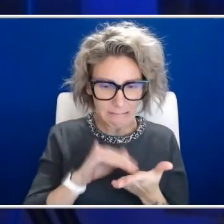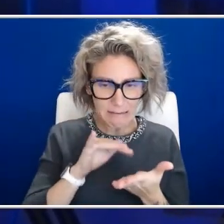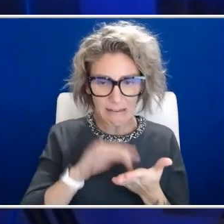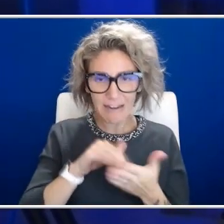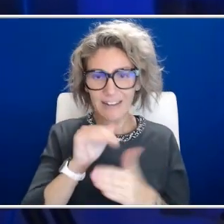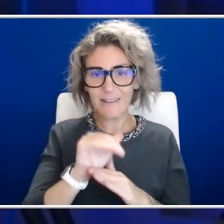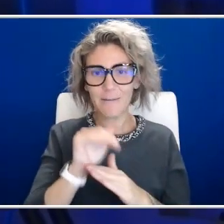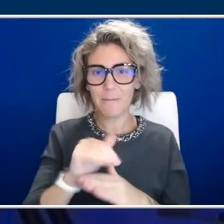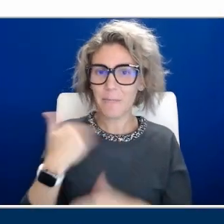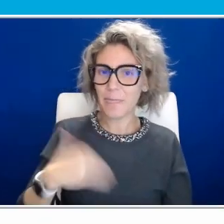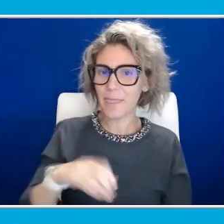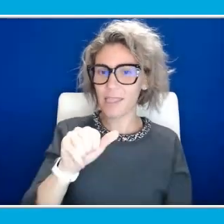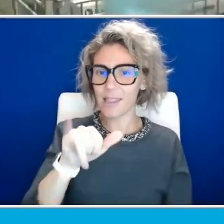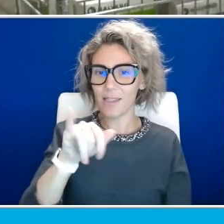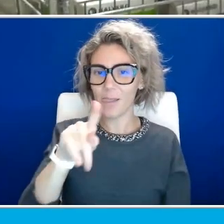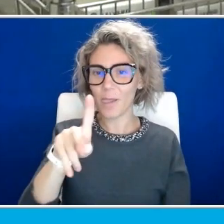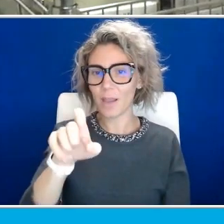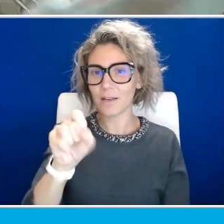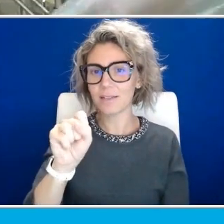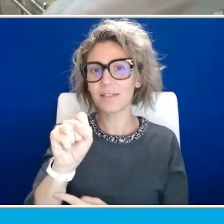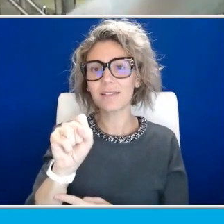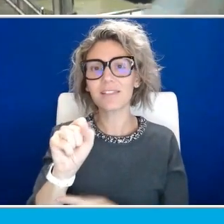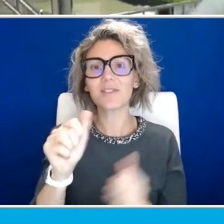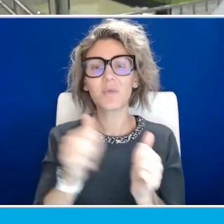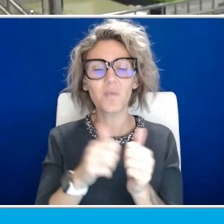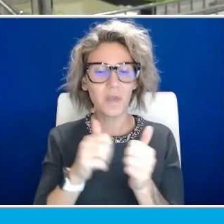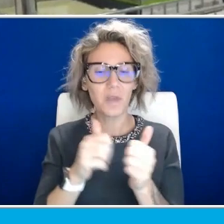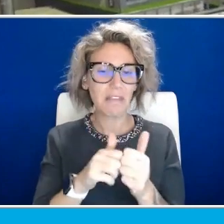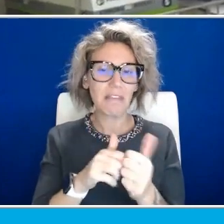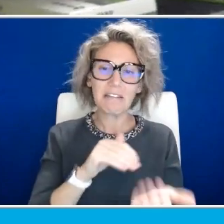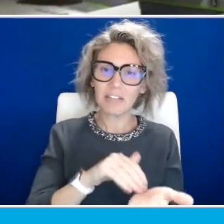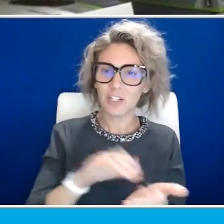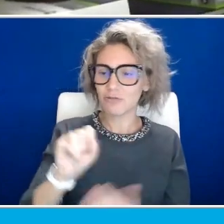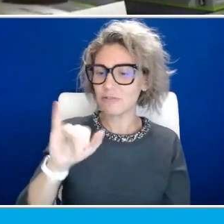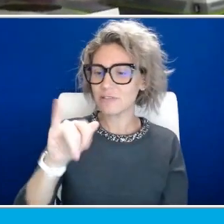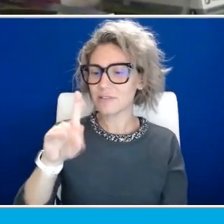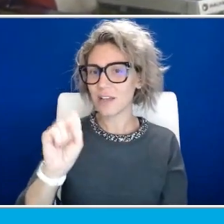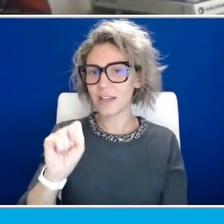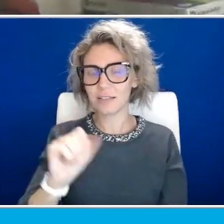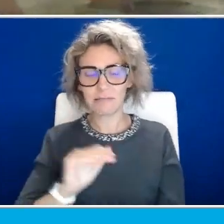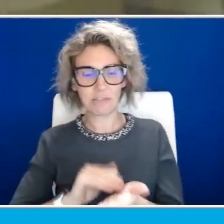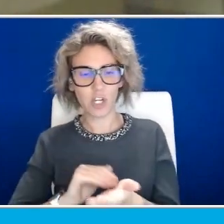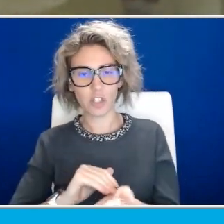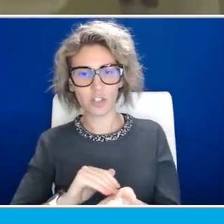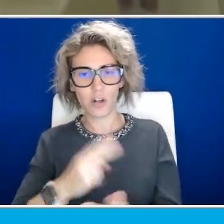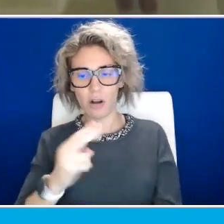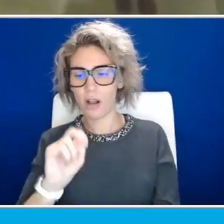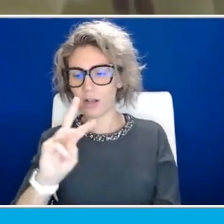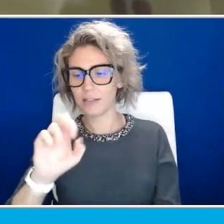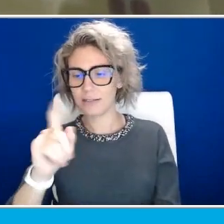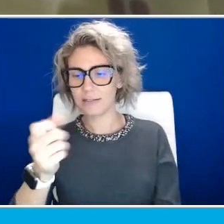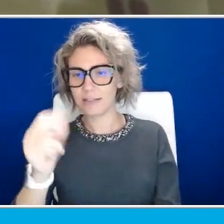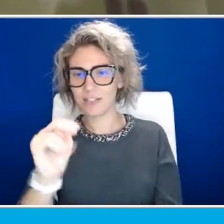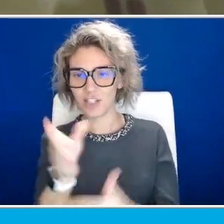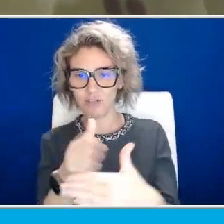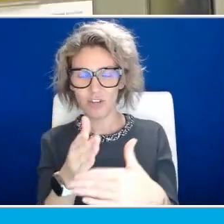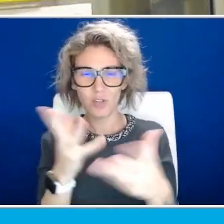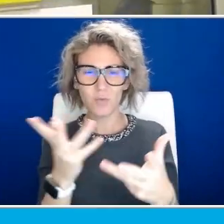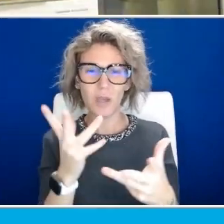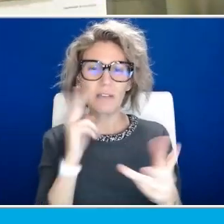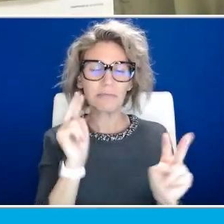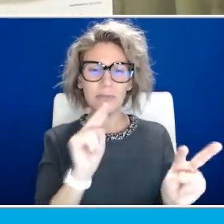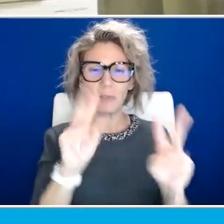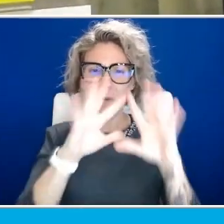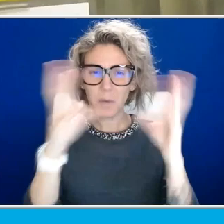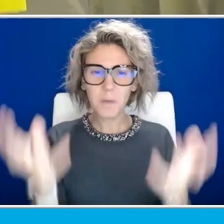next Open Mics with Dr. Stites, Dr. Dana Hawkinson shares what he's watching worldwide and here at home to keep us safe,